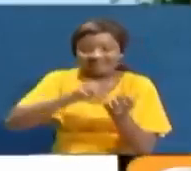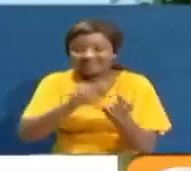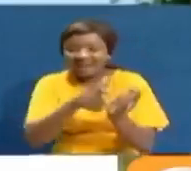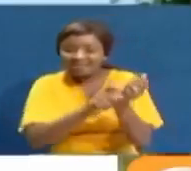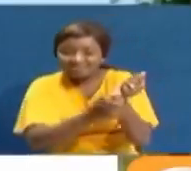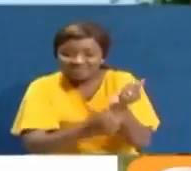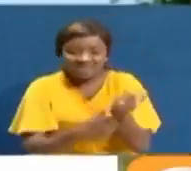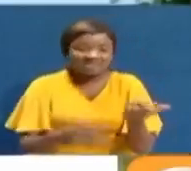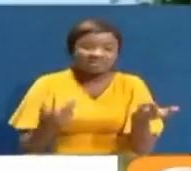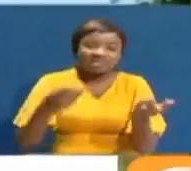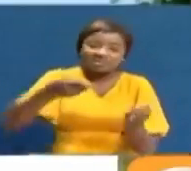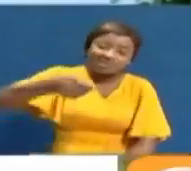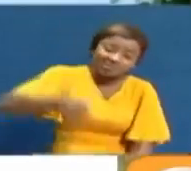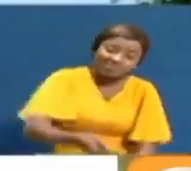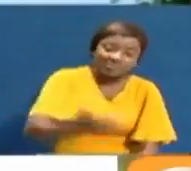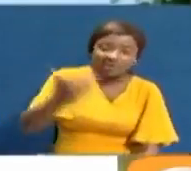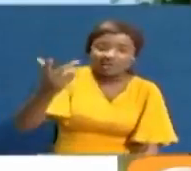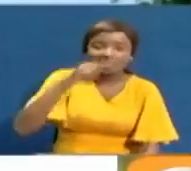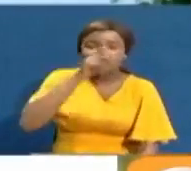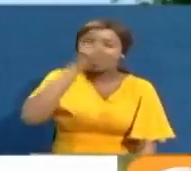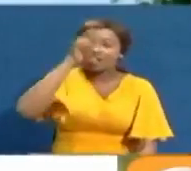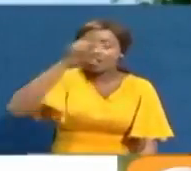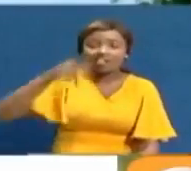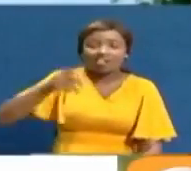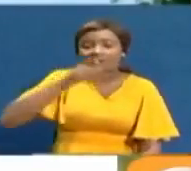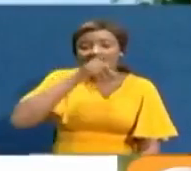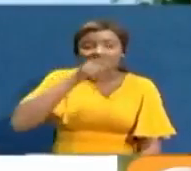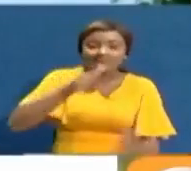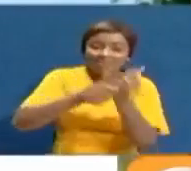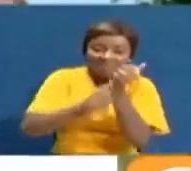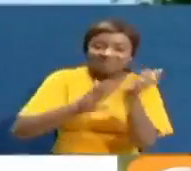ya watu, and then we just pay. Mtu anapiga kelele, oh,